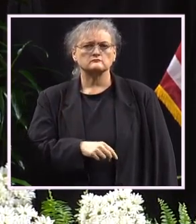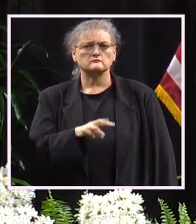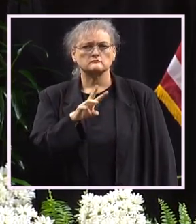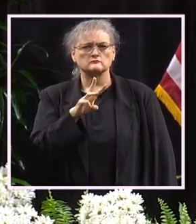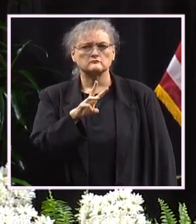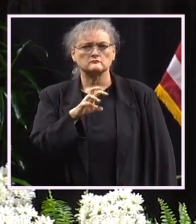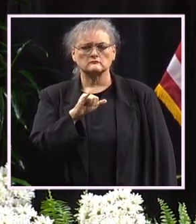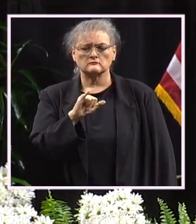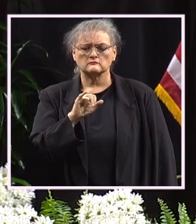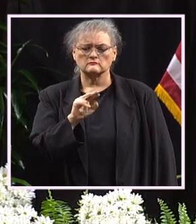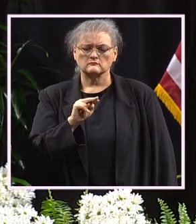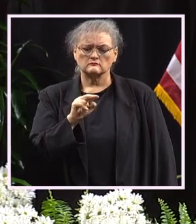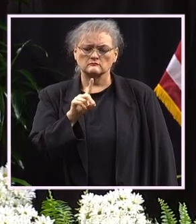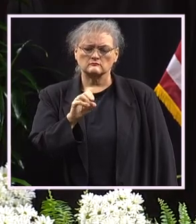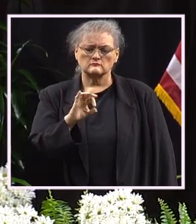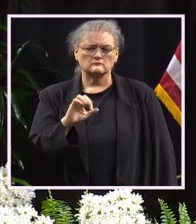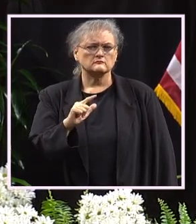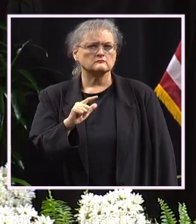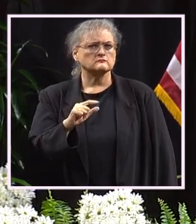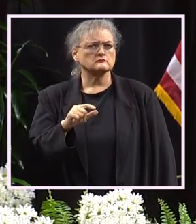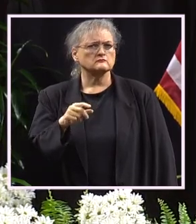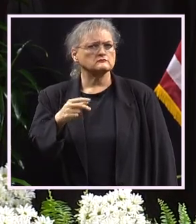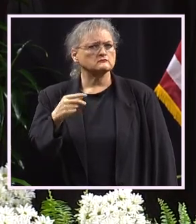Wendell R. Griffin.